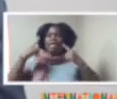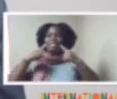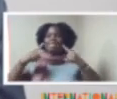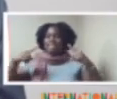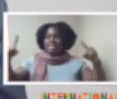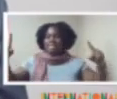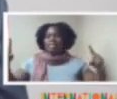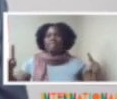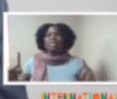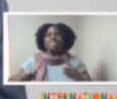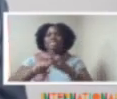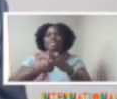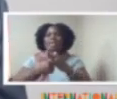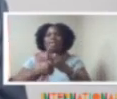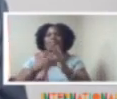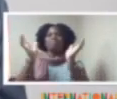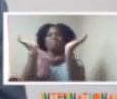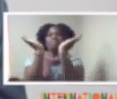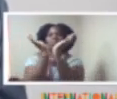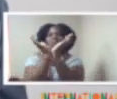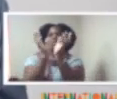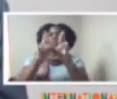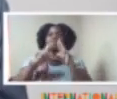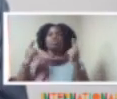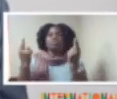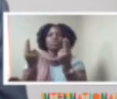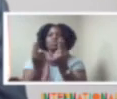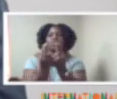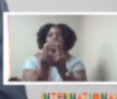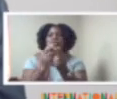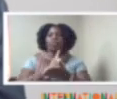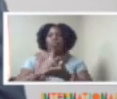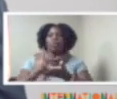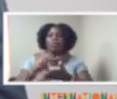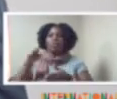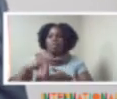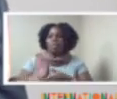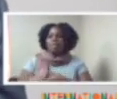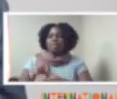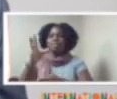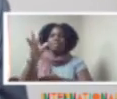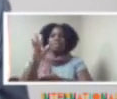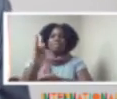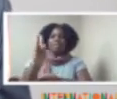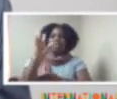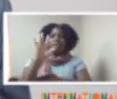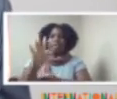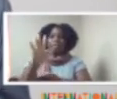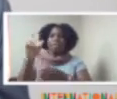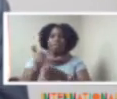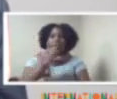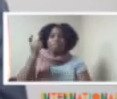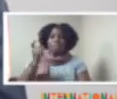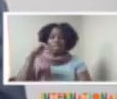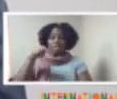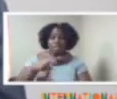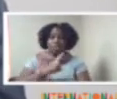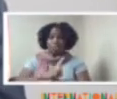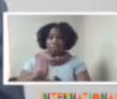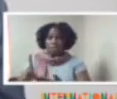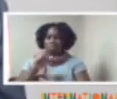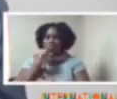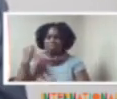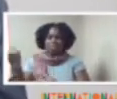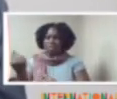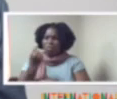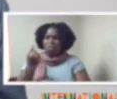a moment to reflect on the values of solidarity, community, and financial inclusion, which the institutions uphold.